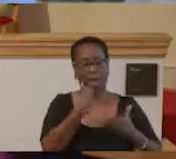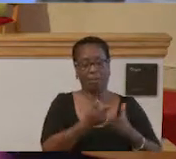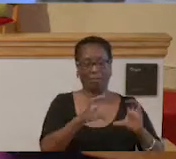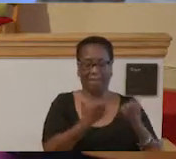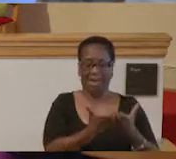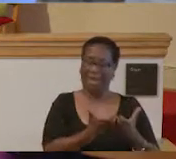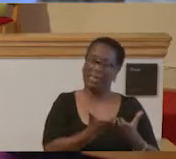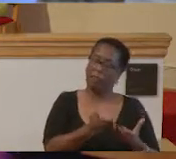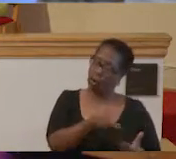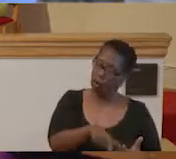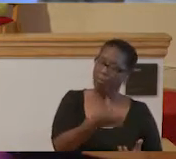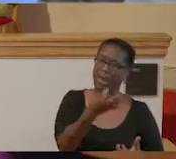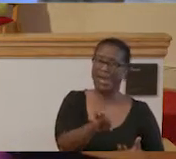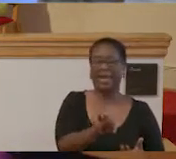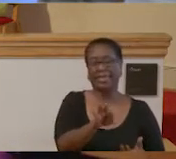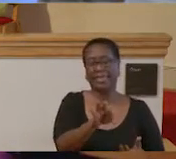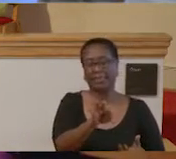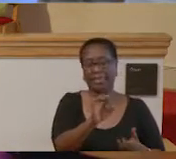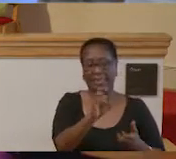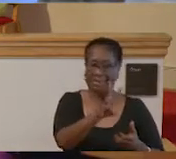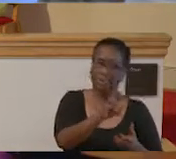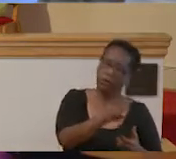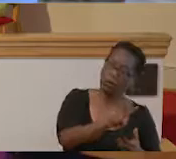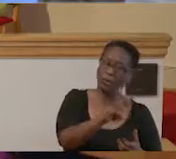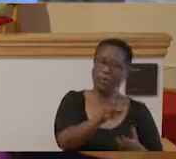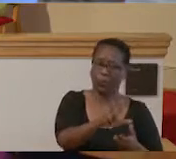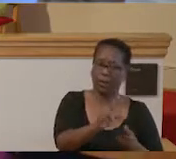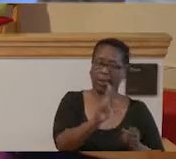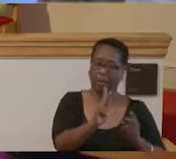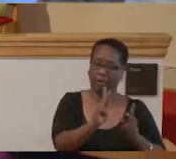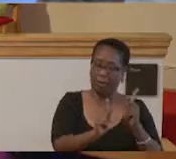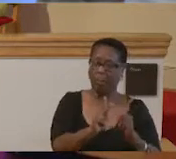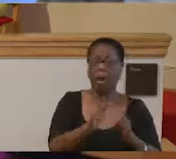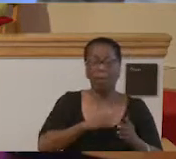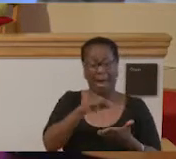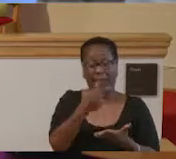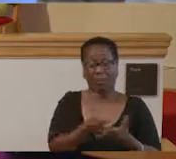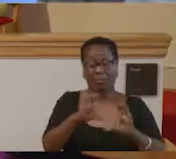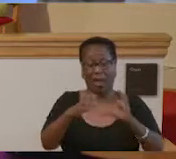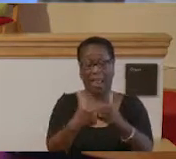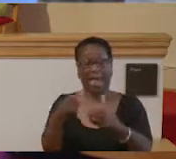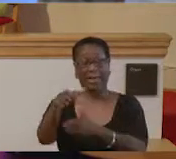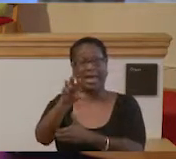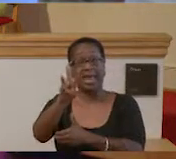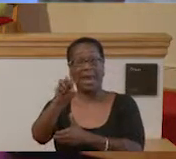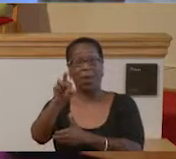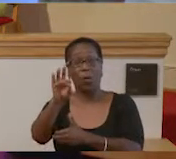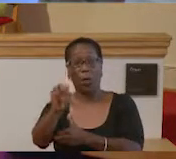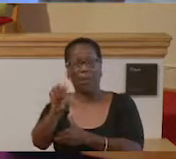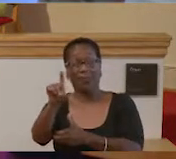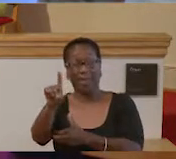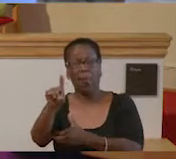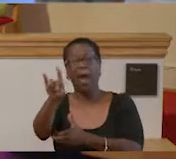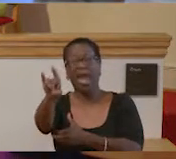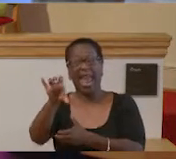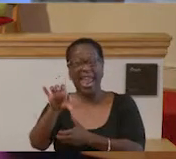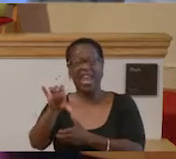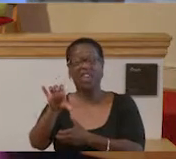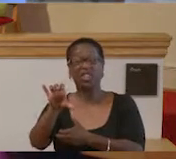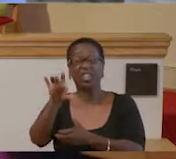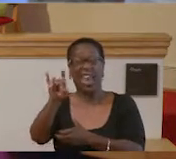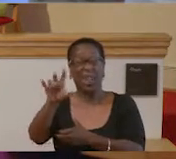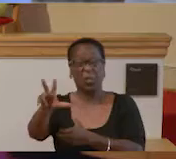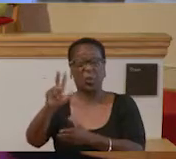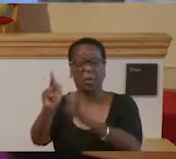been 62 or 63 people. My graduating class at Wakefield High School was